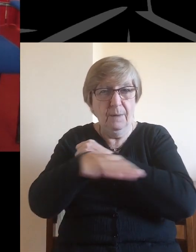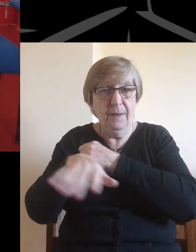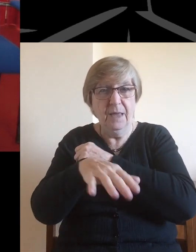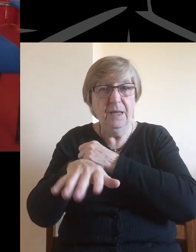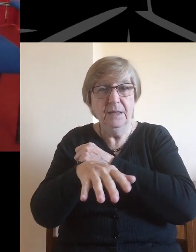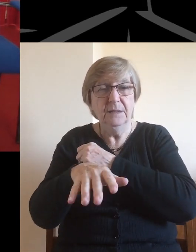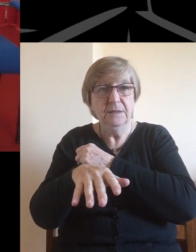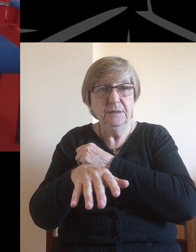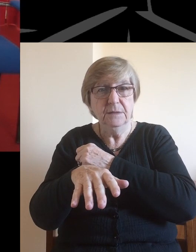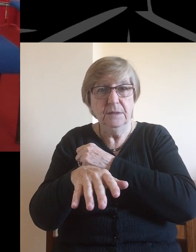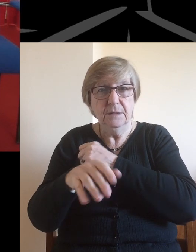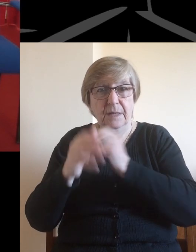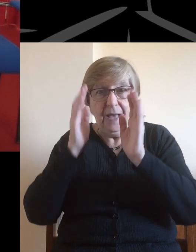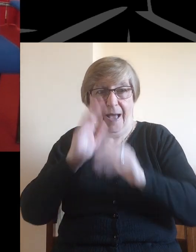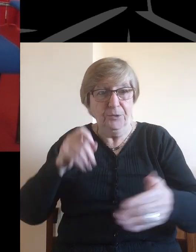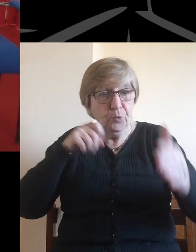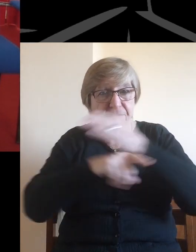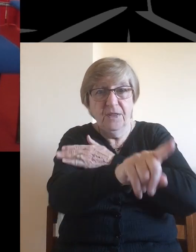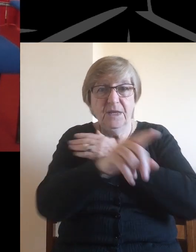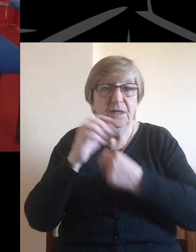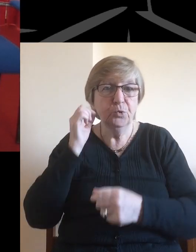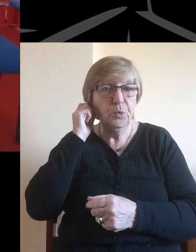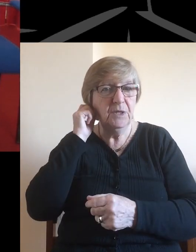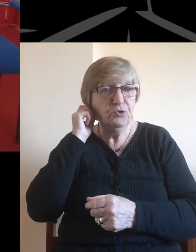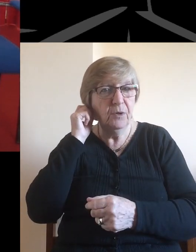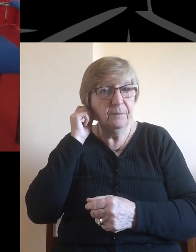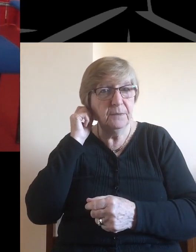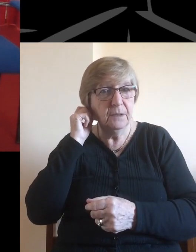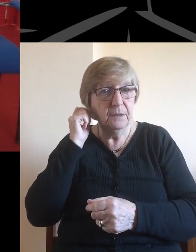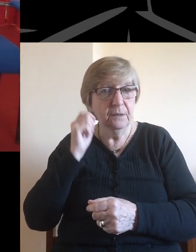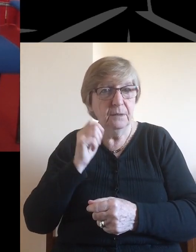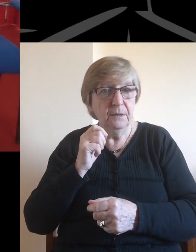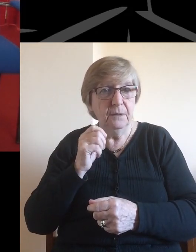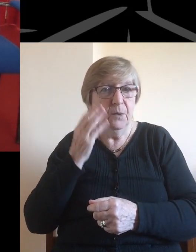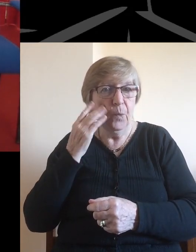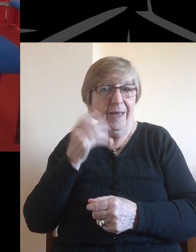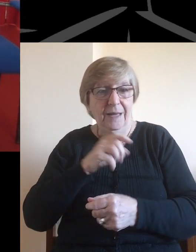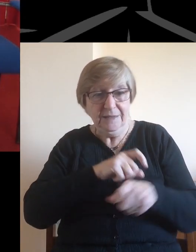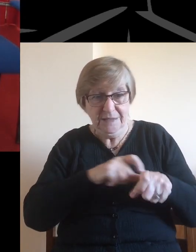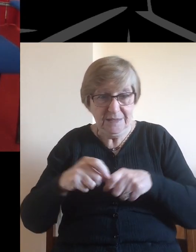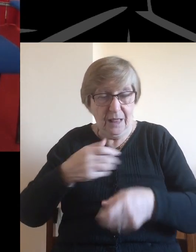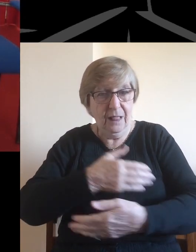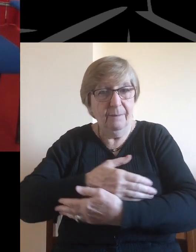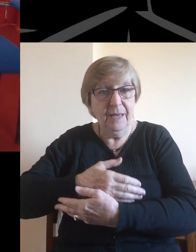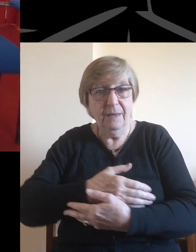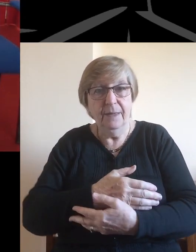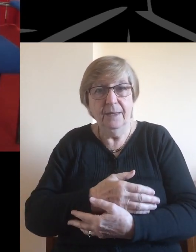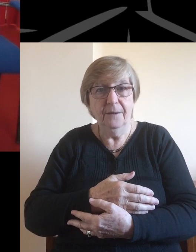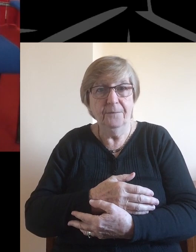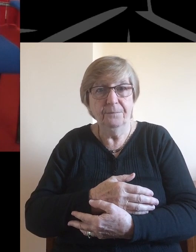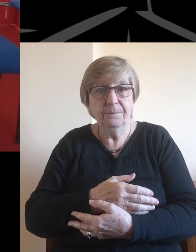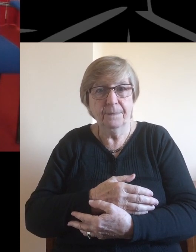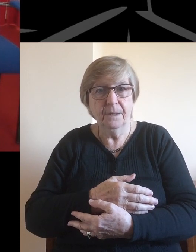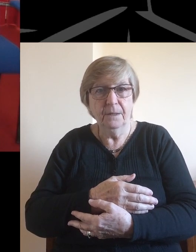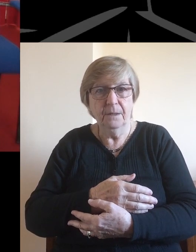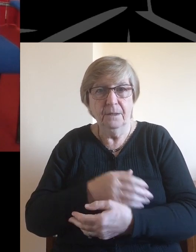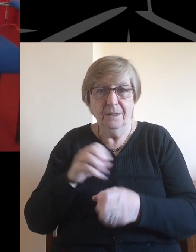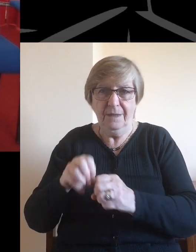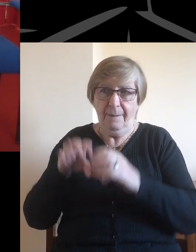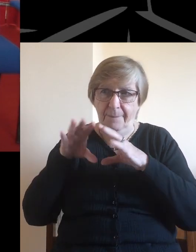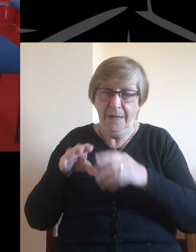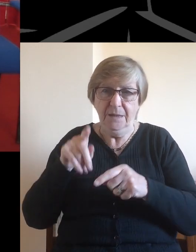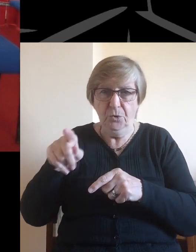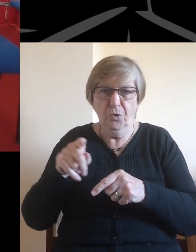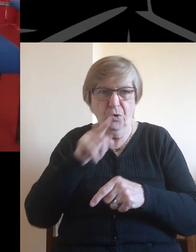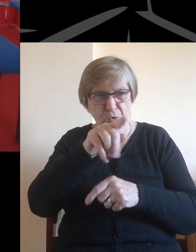manger, having to flee into Egypt as a refugee when still an infant, the notoriety of being